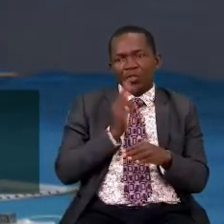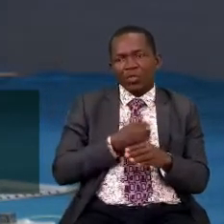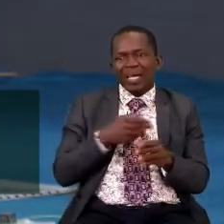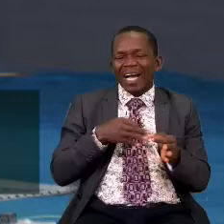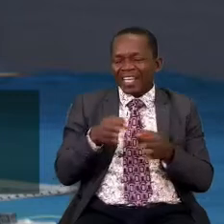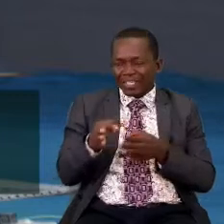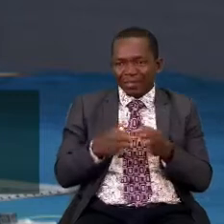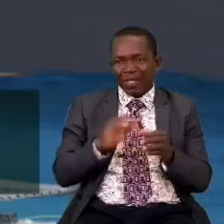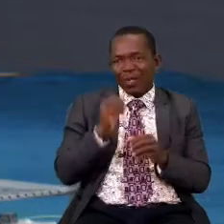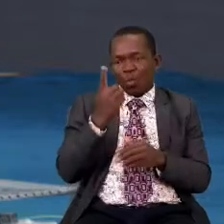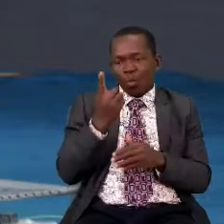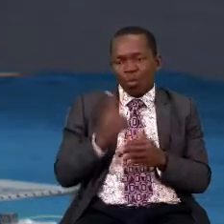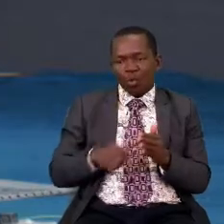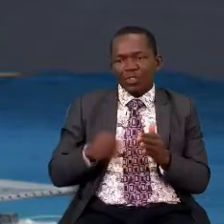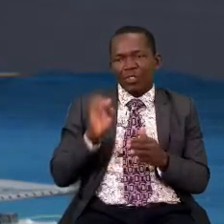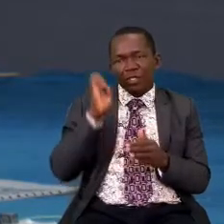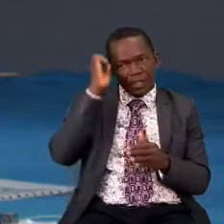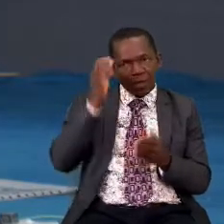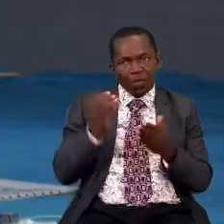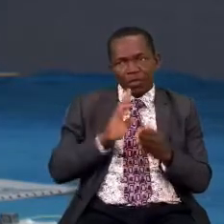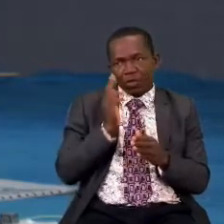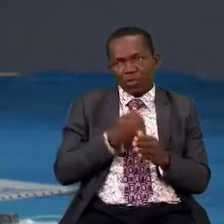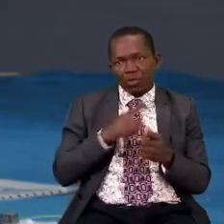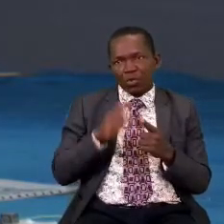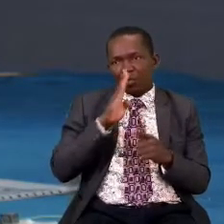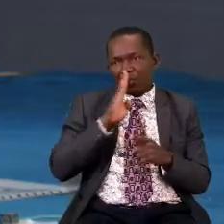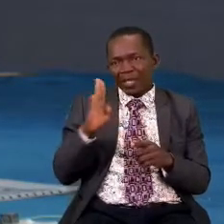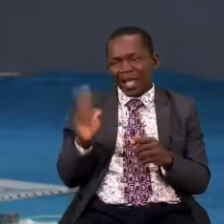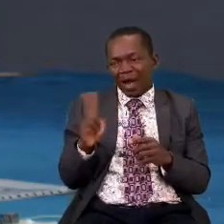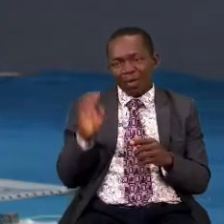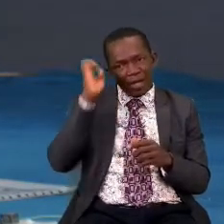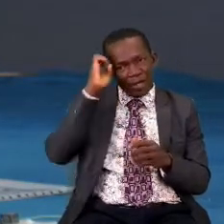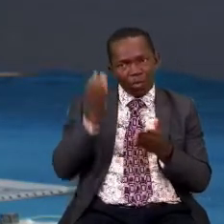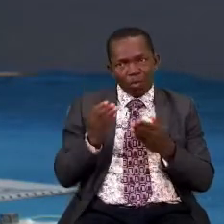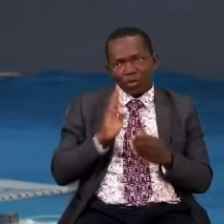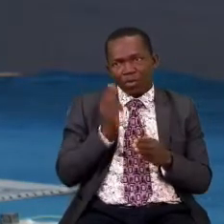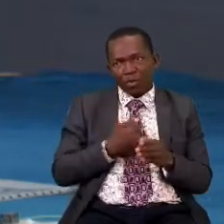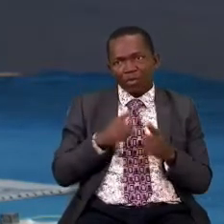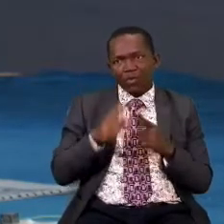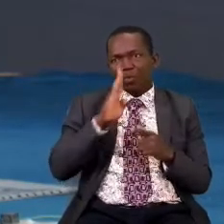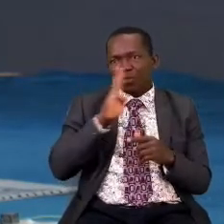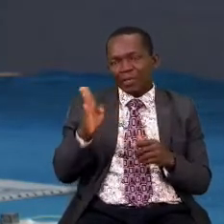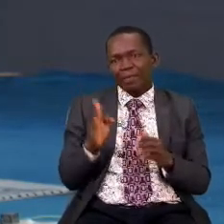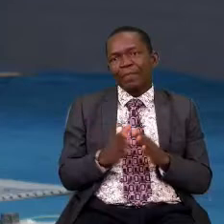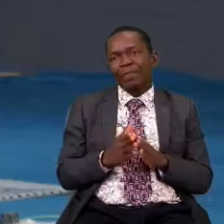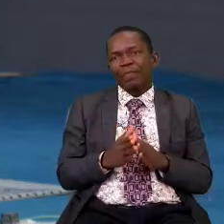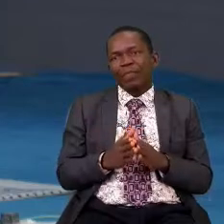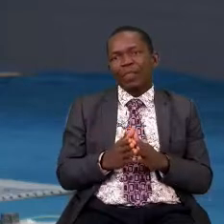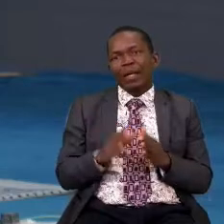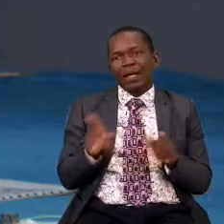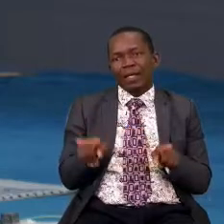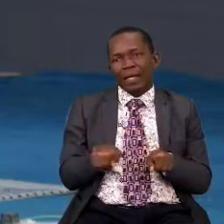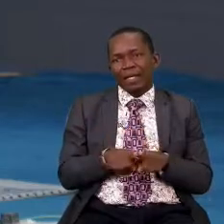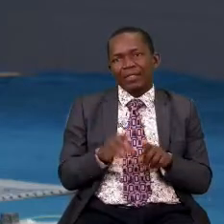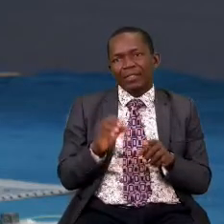and now as Saul became converted and he met the Lord, look at his attitude and look